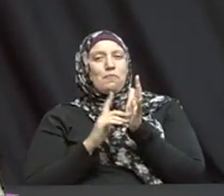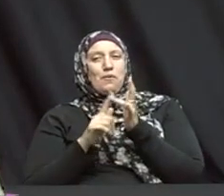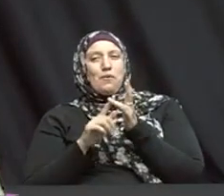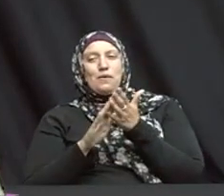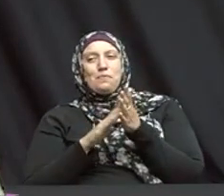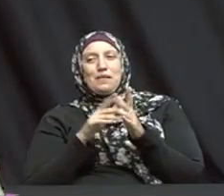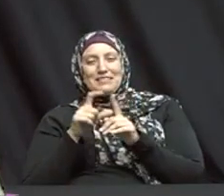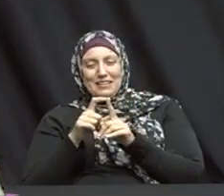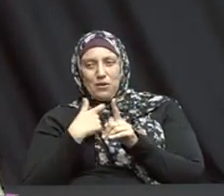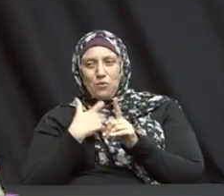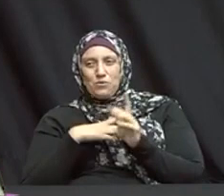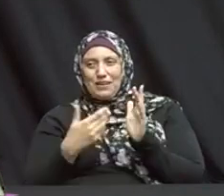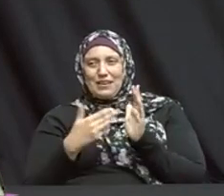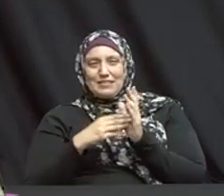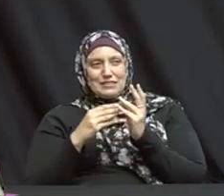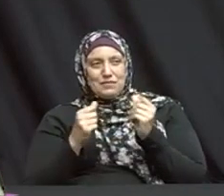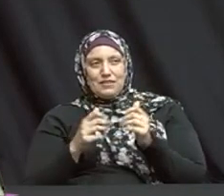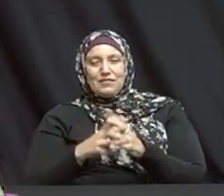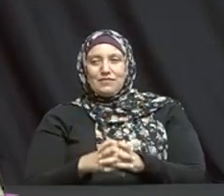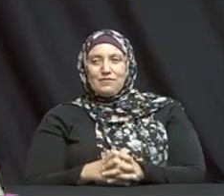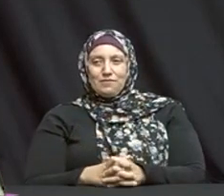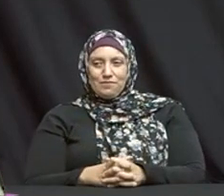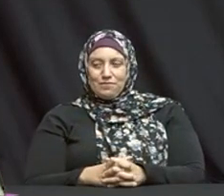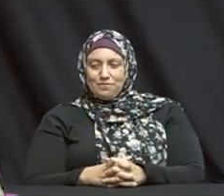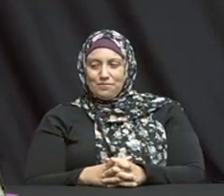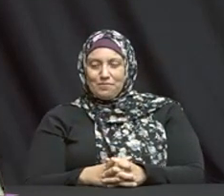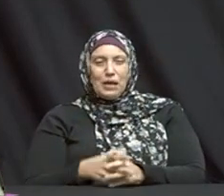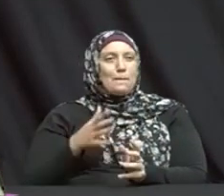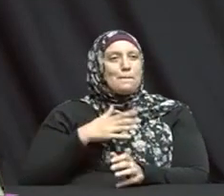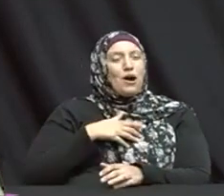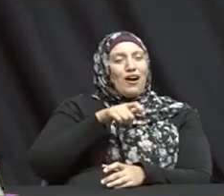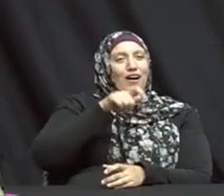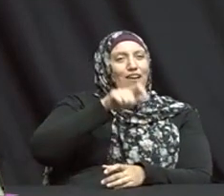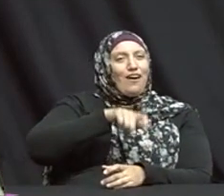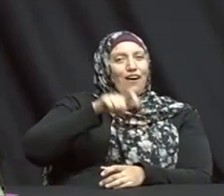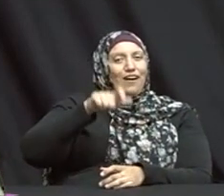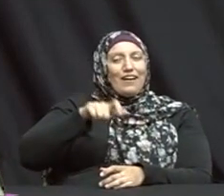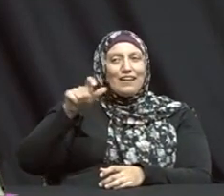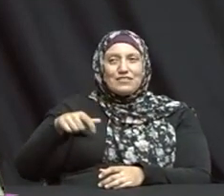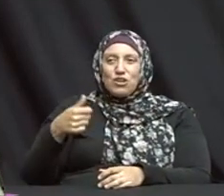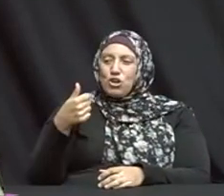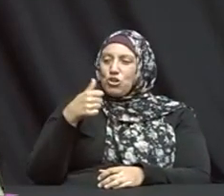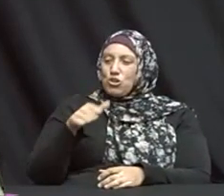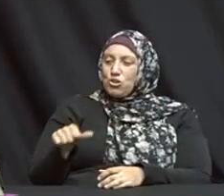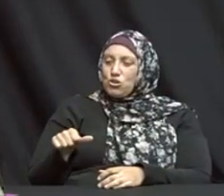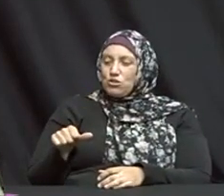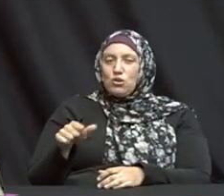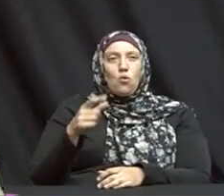Please. A lot of my clients use that one-third to balance out the